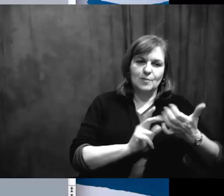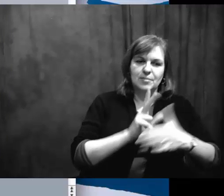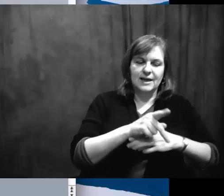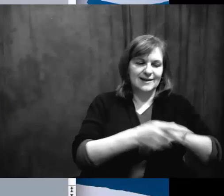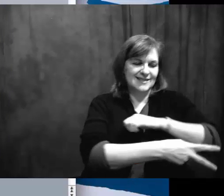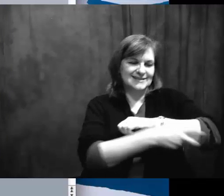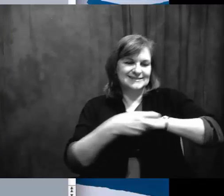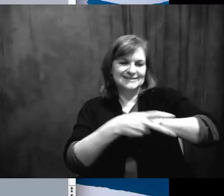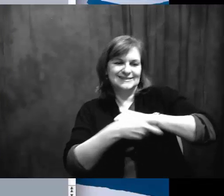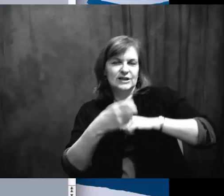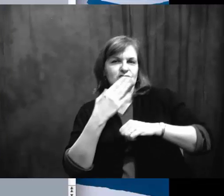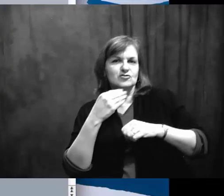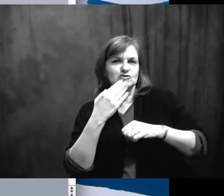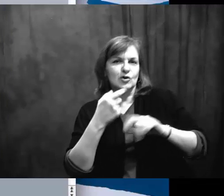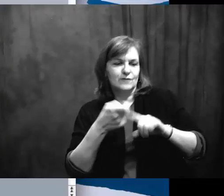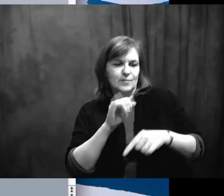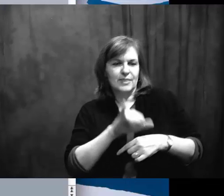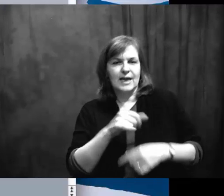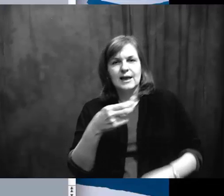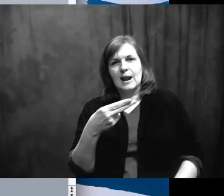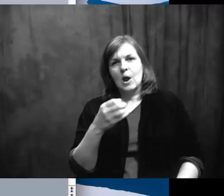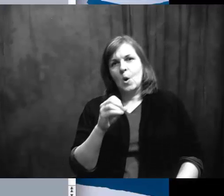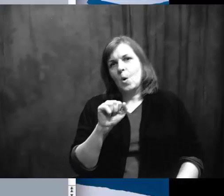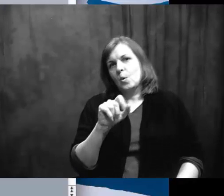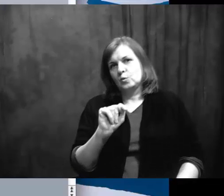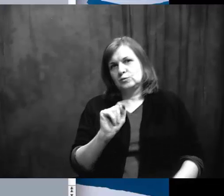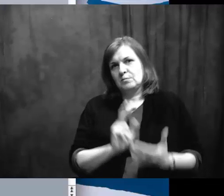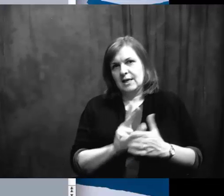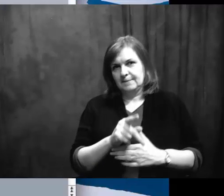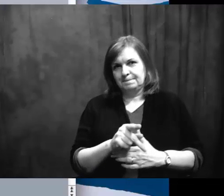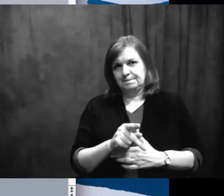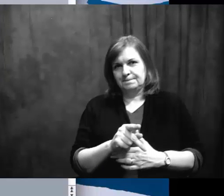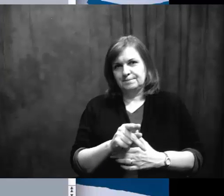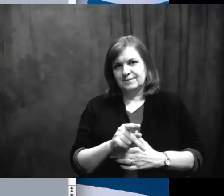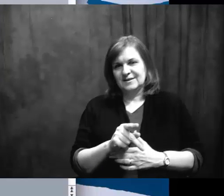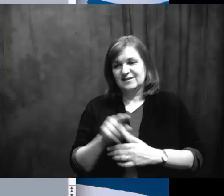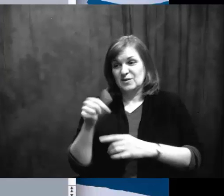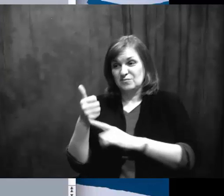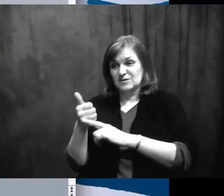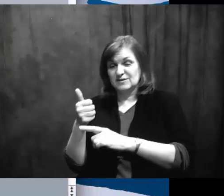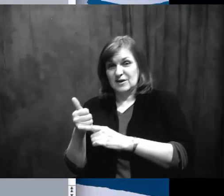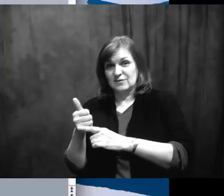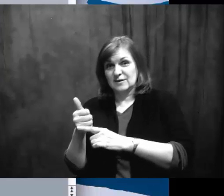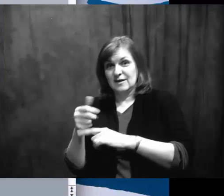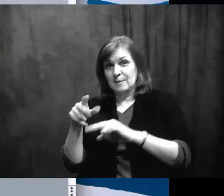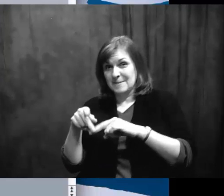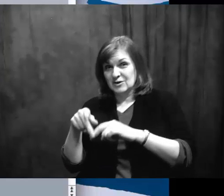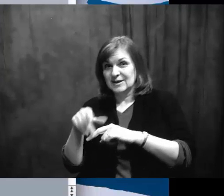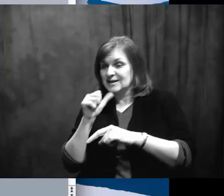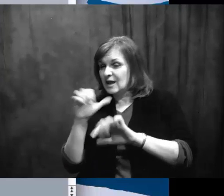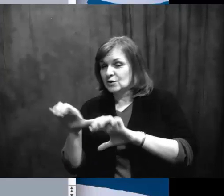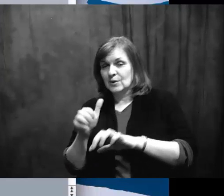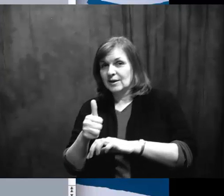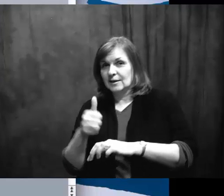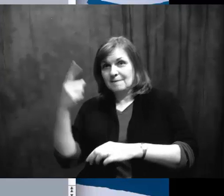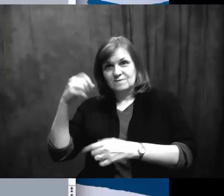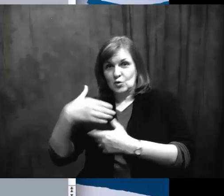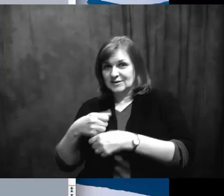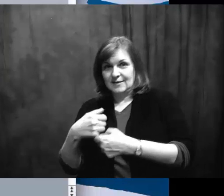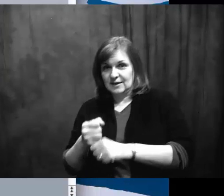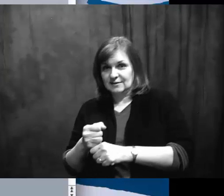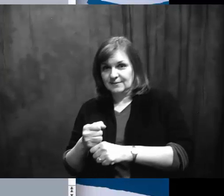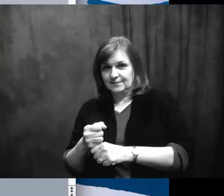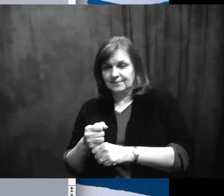other plants and just steal the sugars and minerals from the host plant directly. So they're doing nothing on their own to produce their own